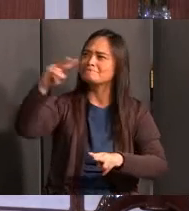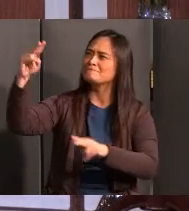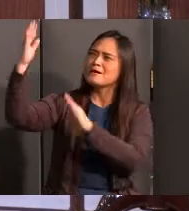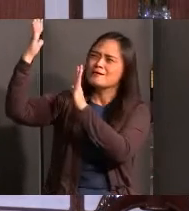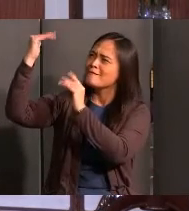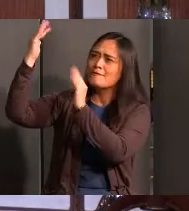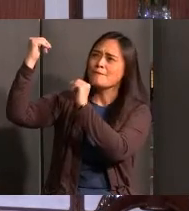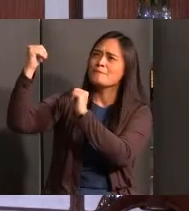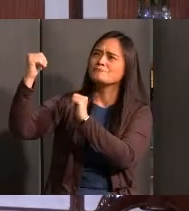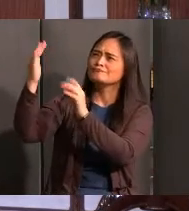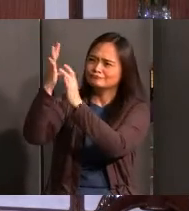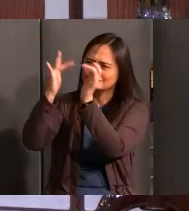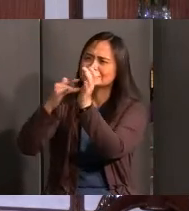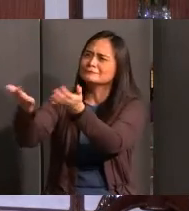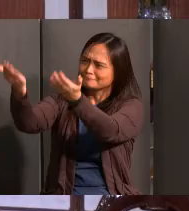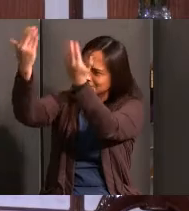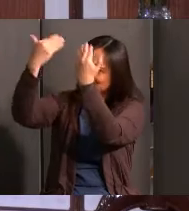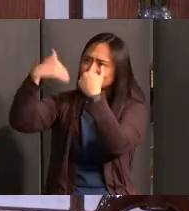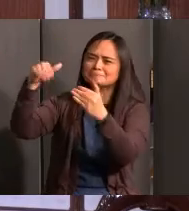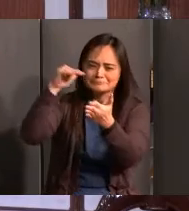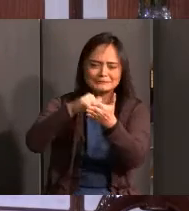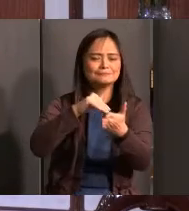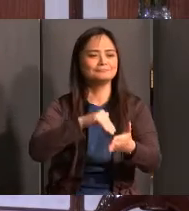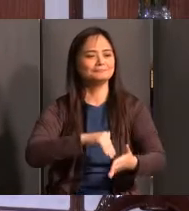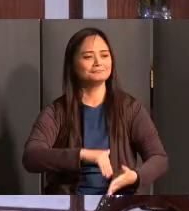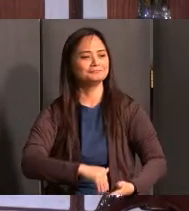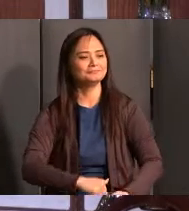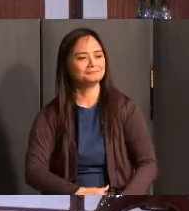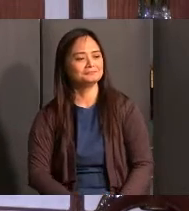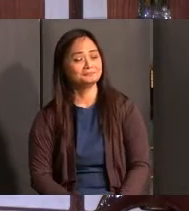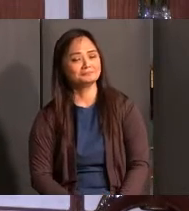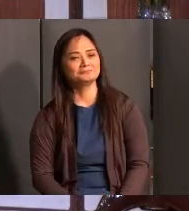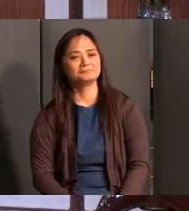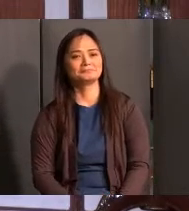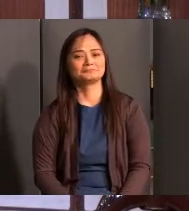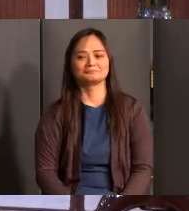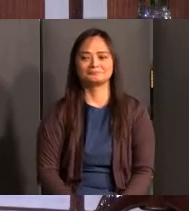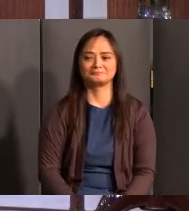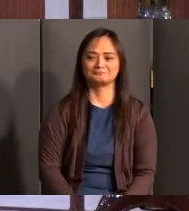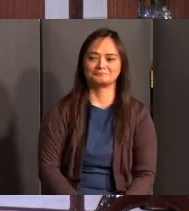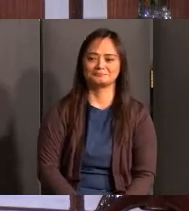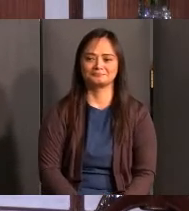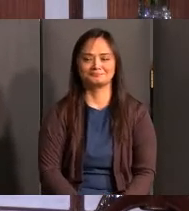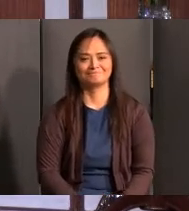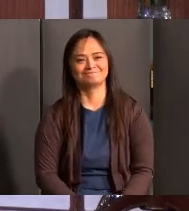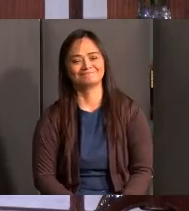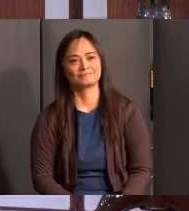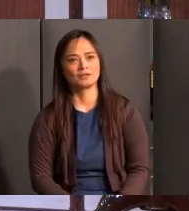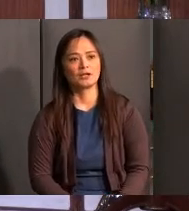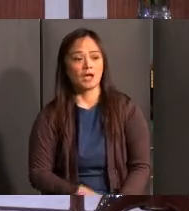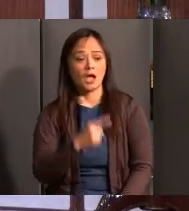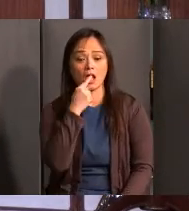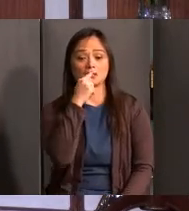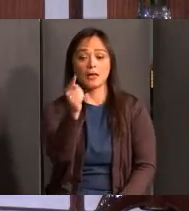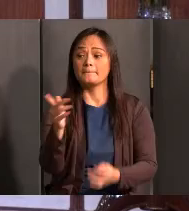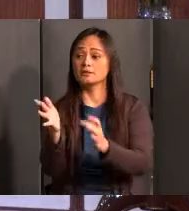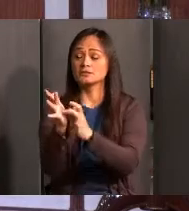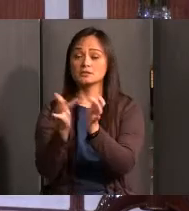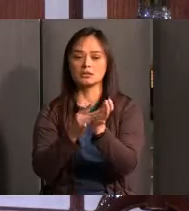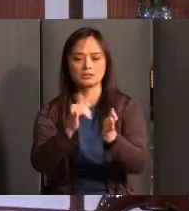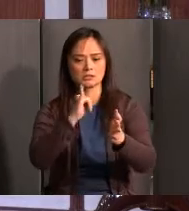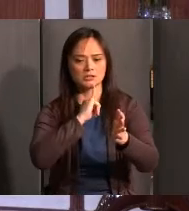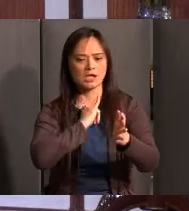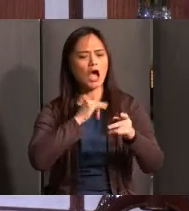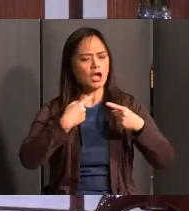will come again. Tama po ba? I go and prepare a place for you, and if I go